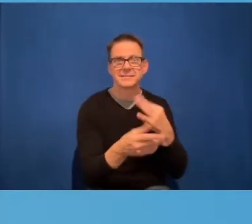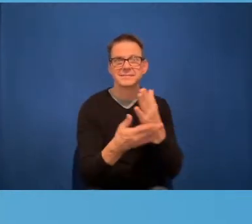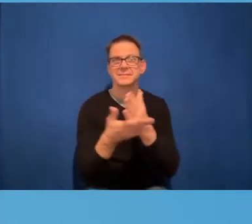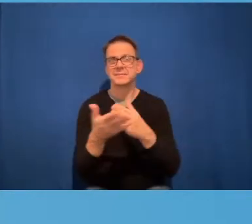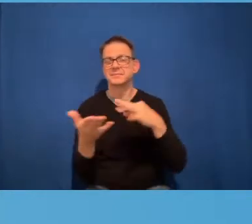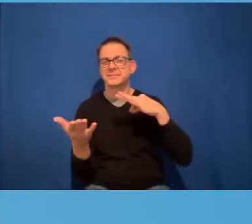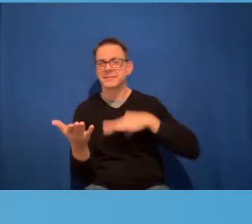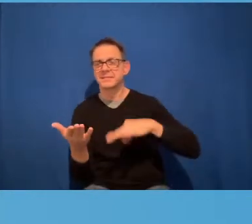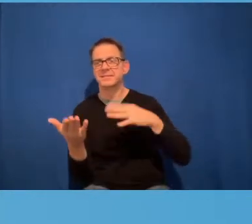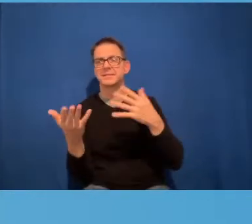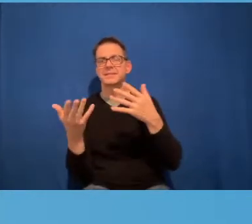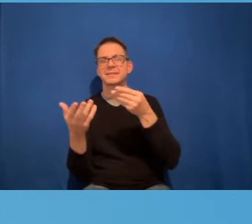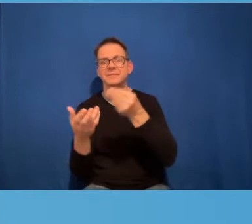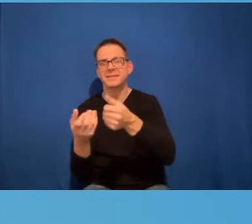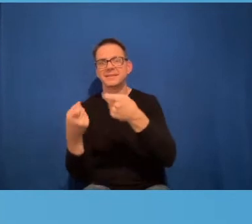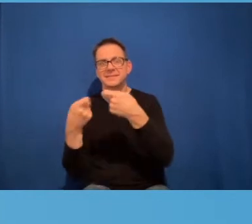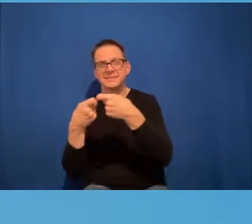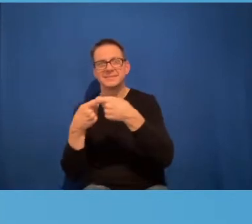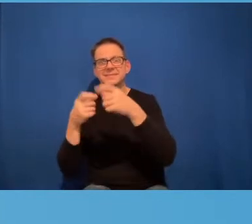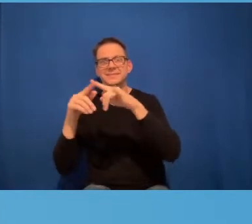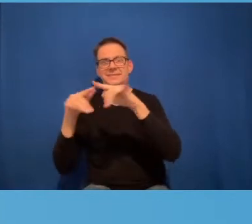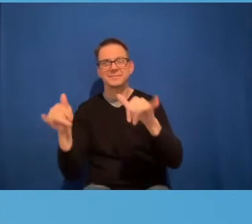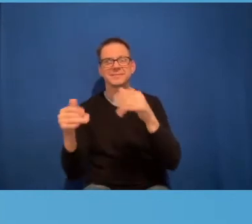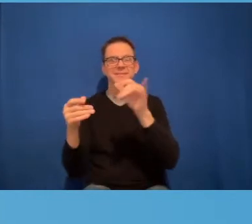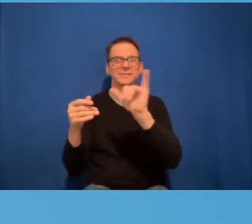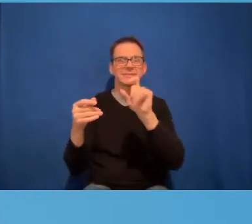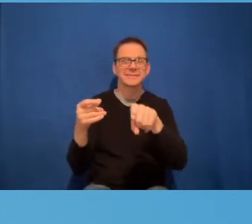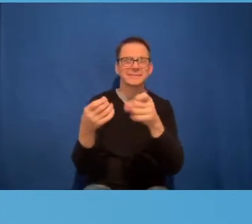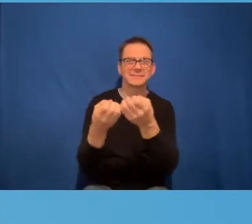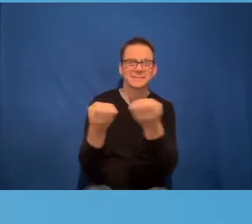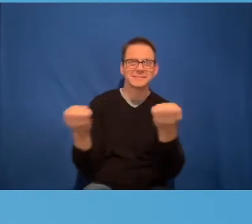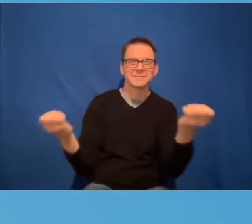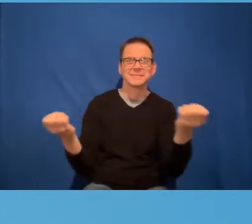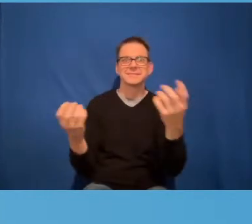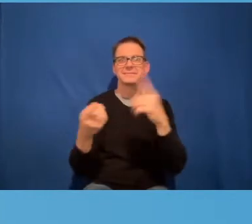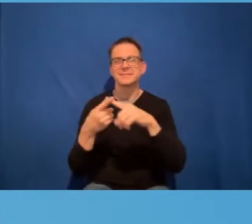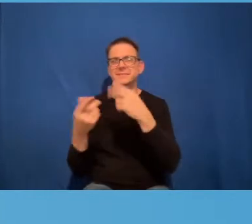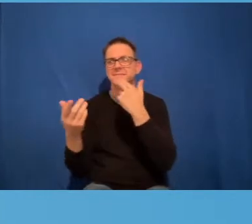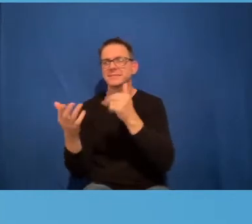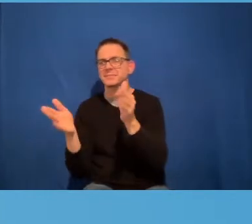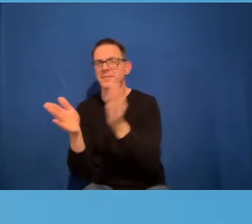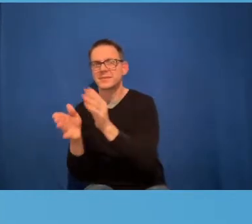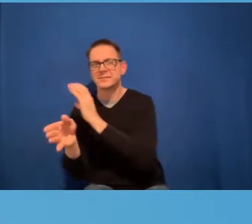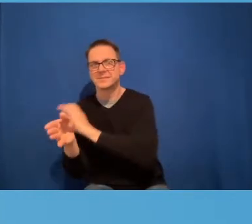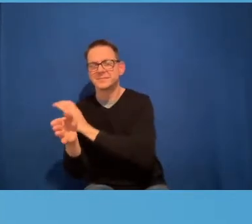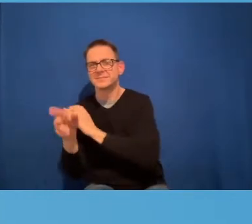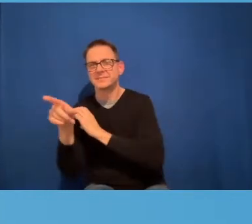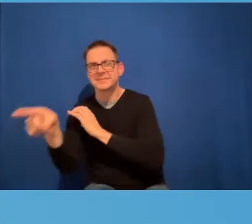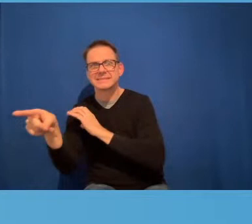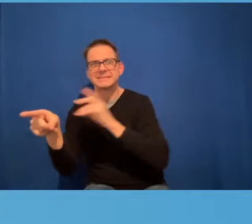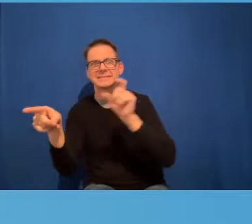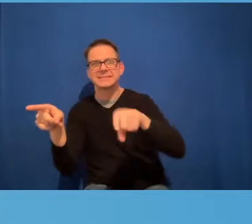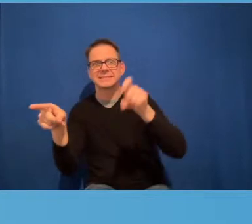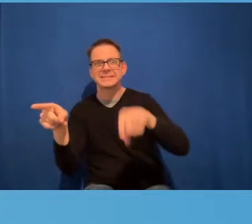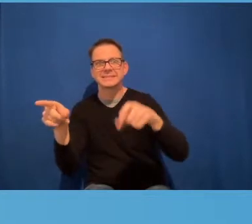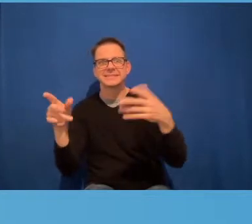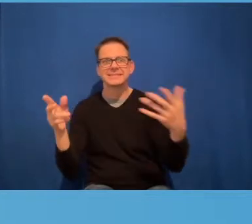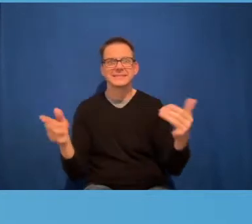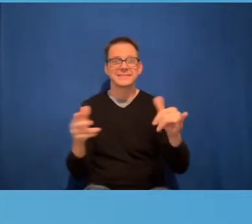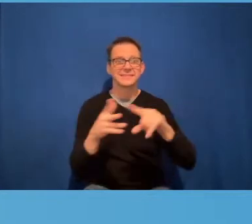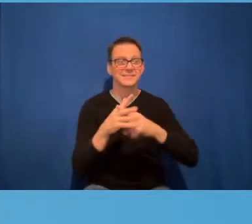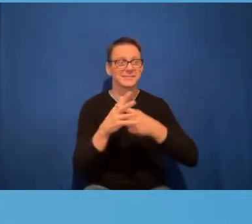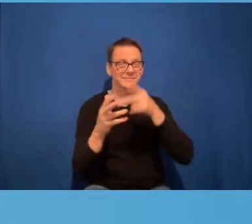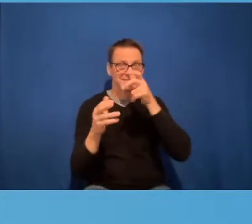the lights and buy all the equipment that's in the clinic. So going into the pandemic, we were fatigued trying